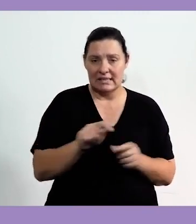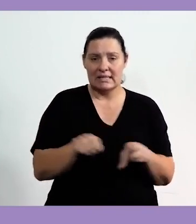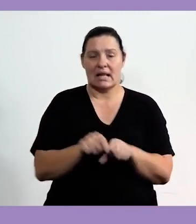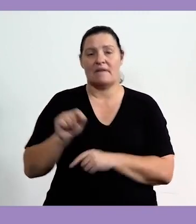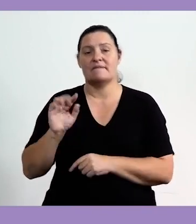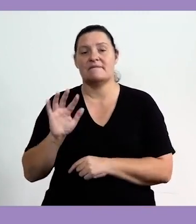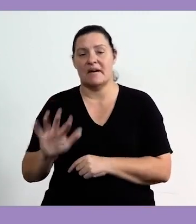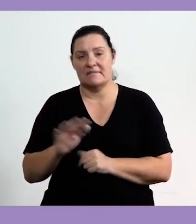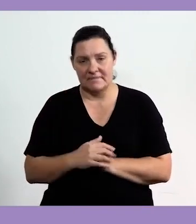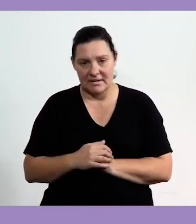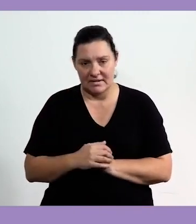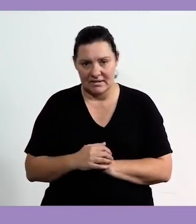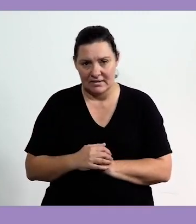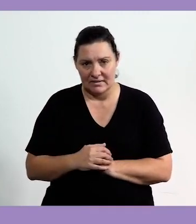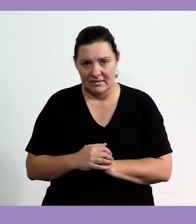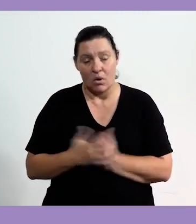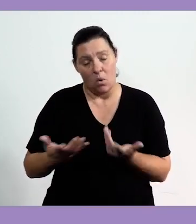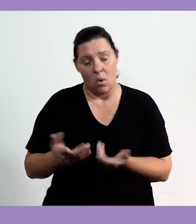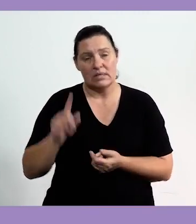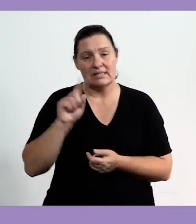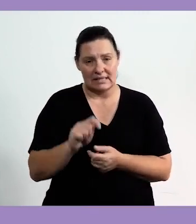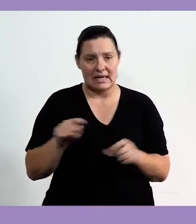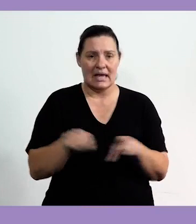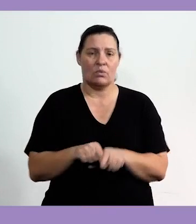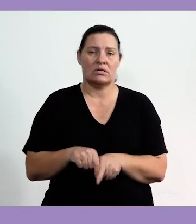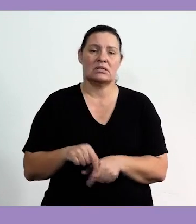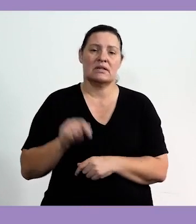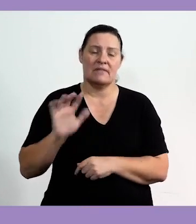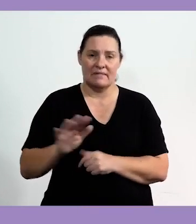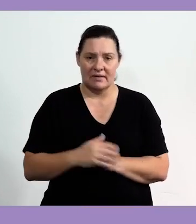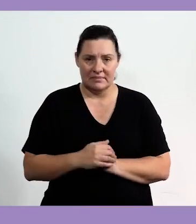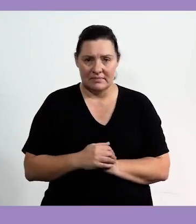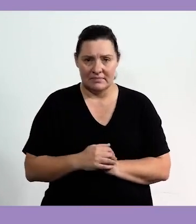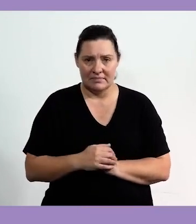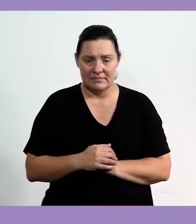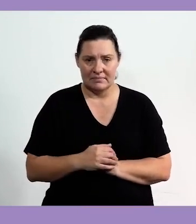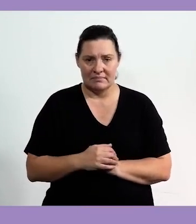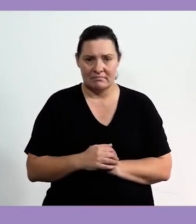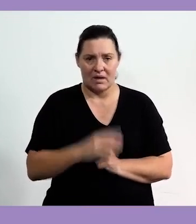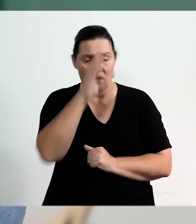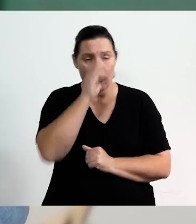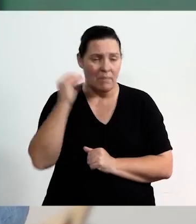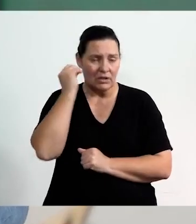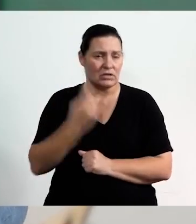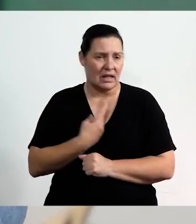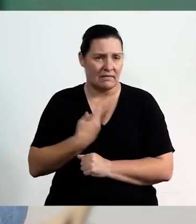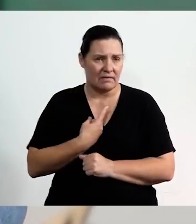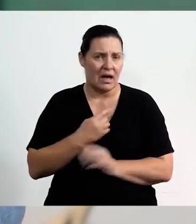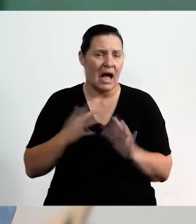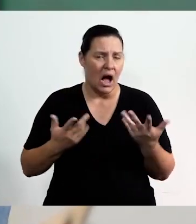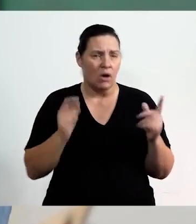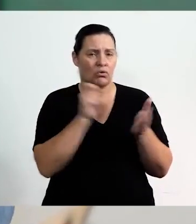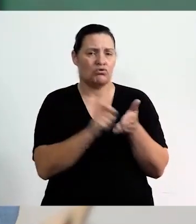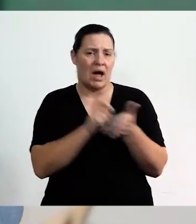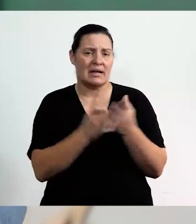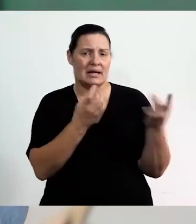So therefore, 5 is equals to T, or T is equals to 5. Let's remind